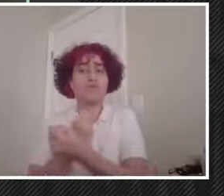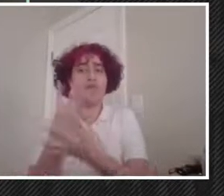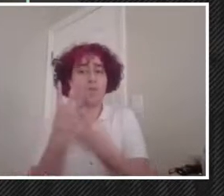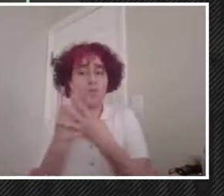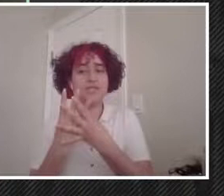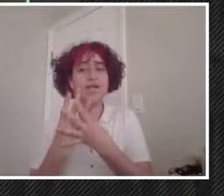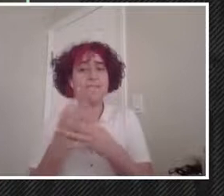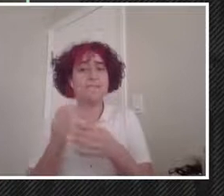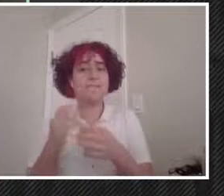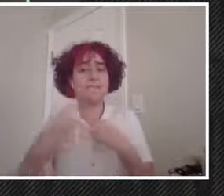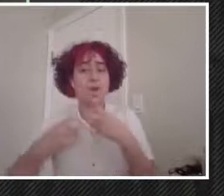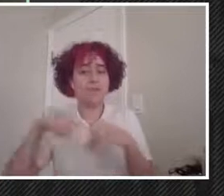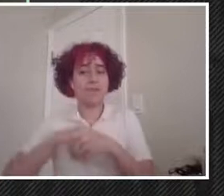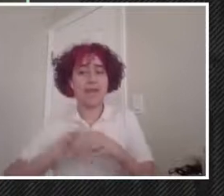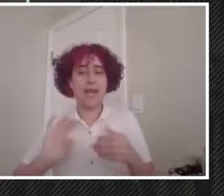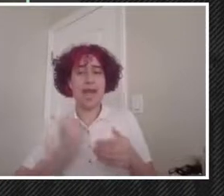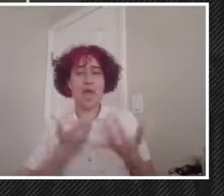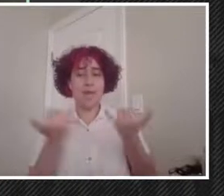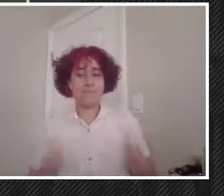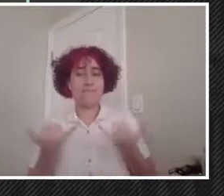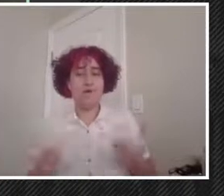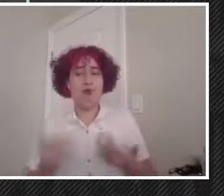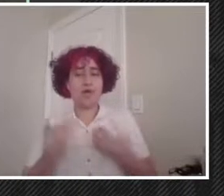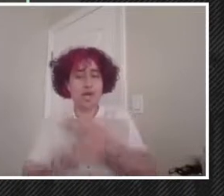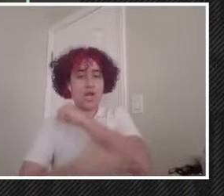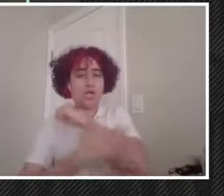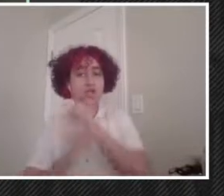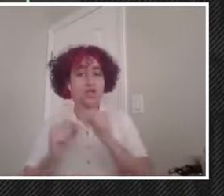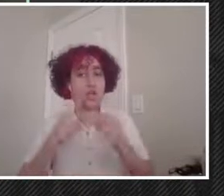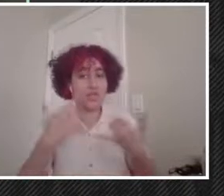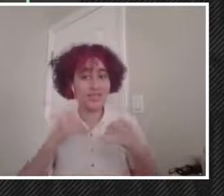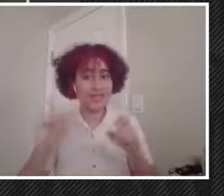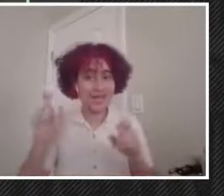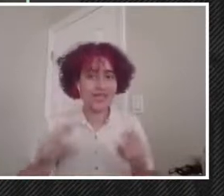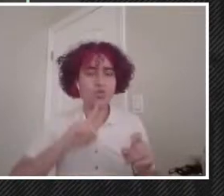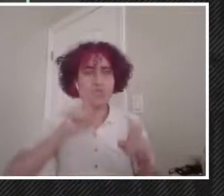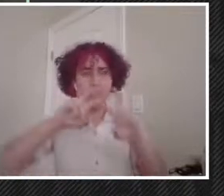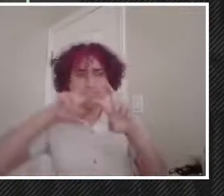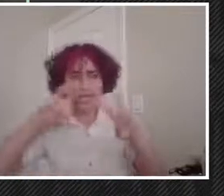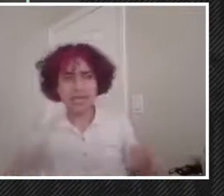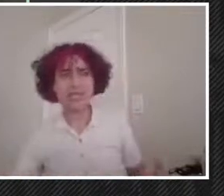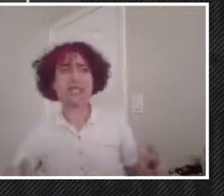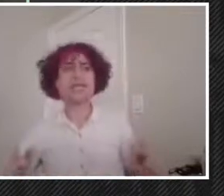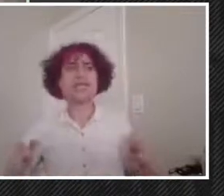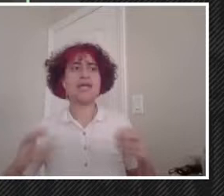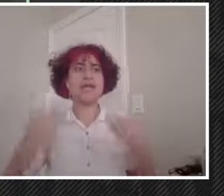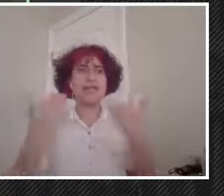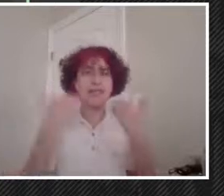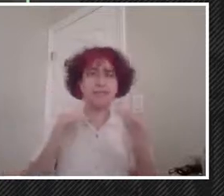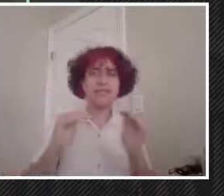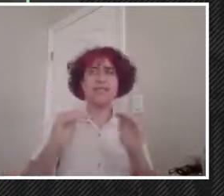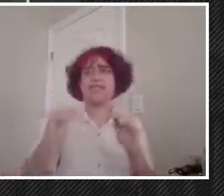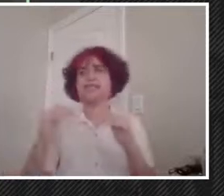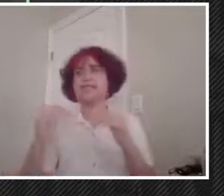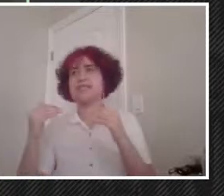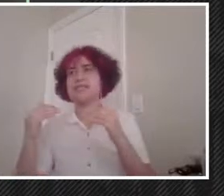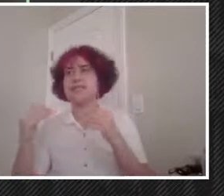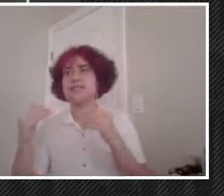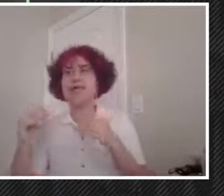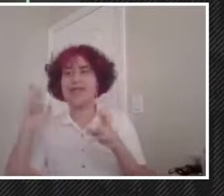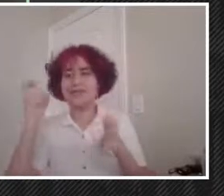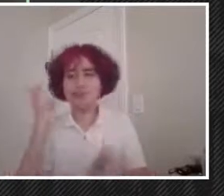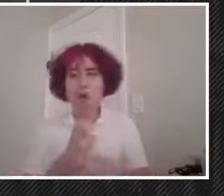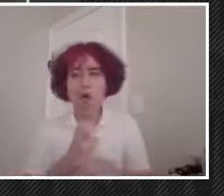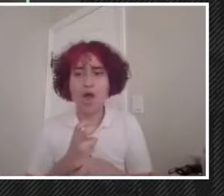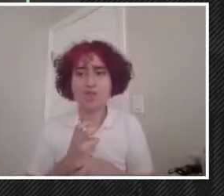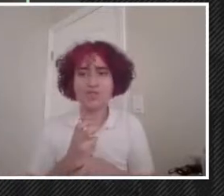harder provisions, those measures that don't always feel good, right? It's hard to create a narrative that you can